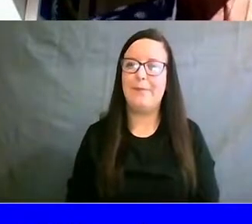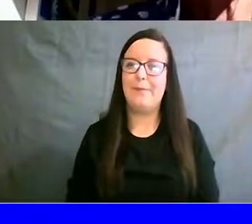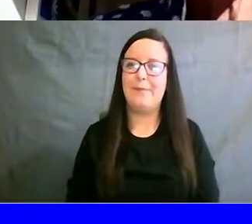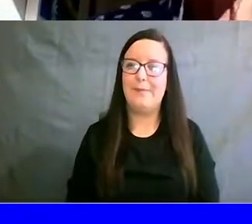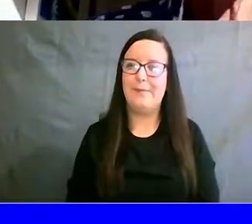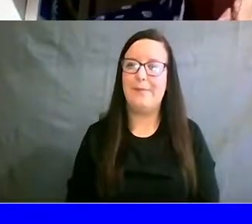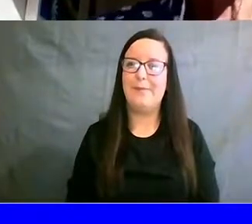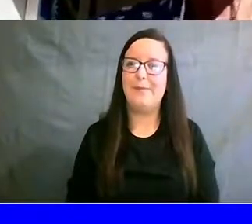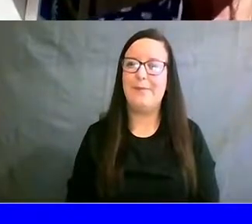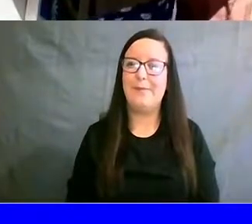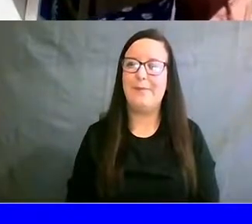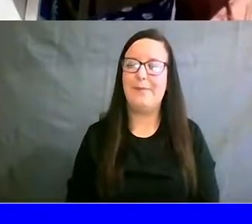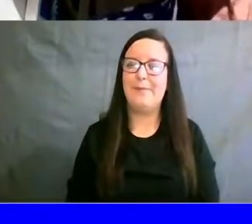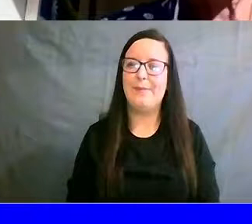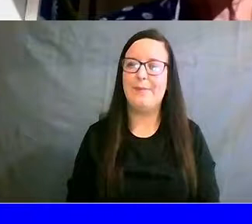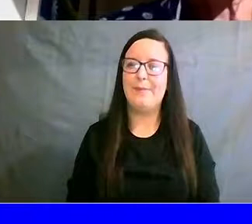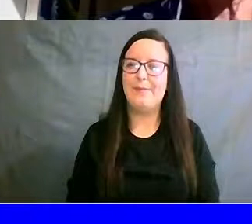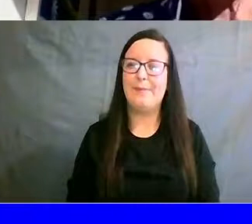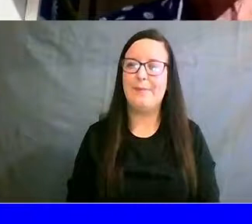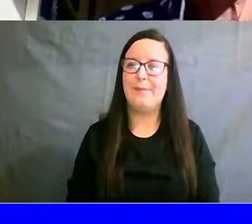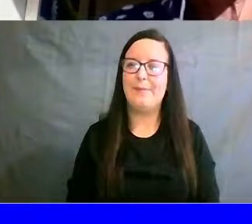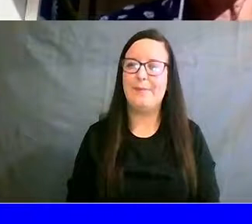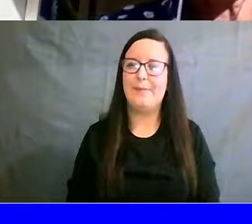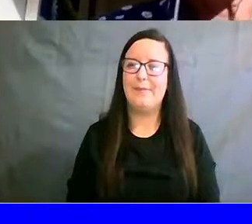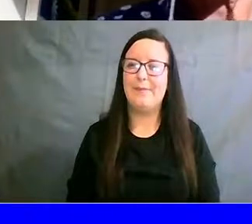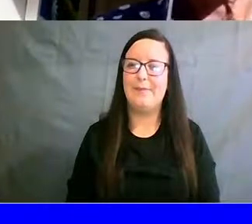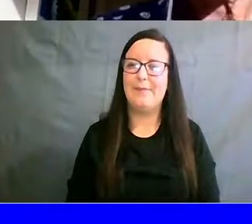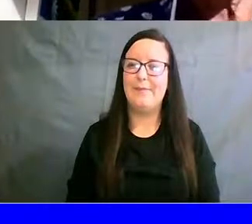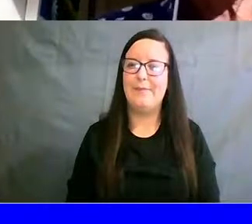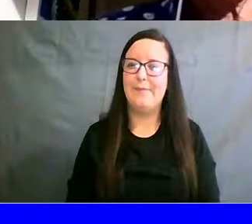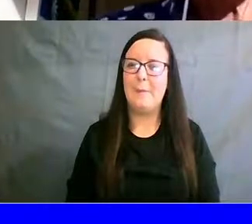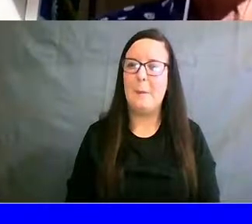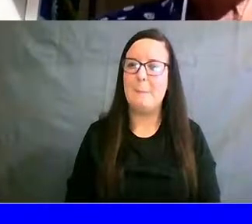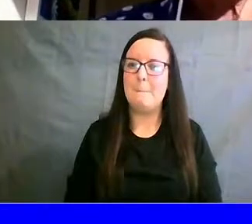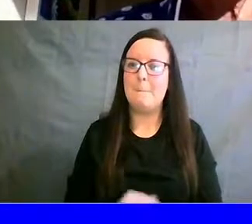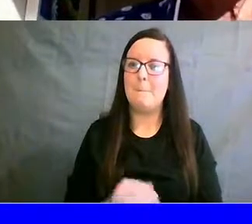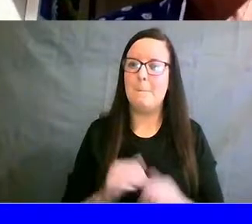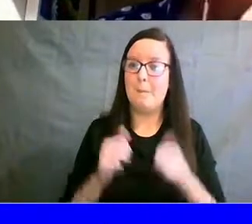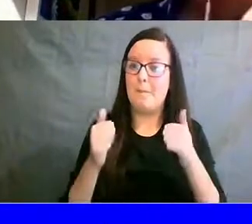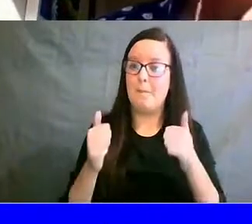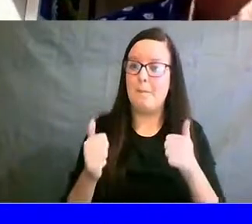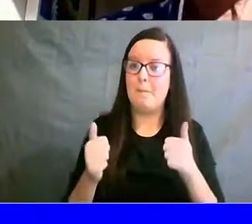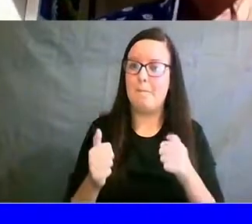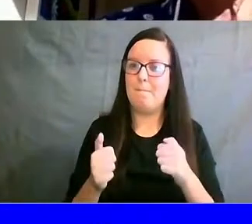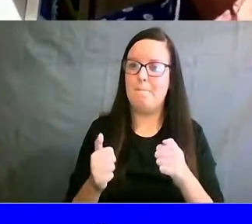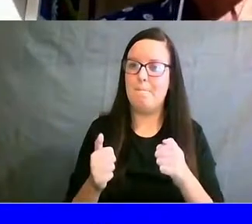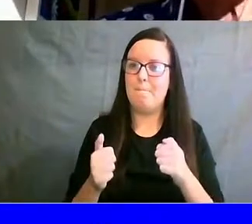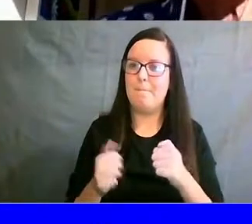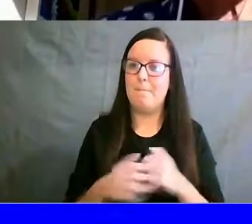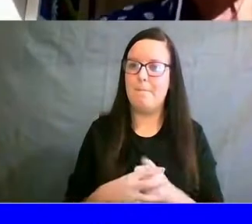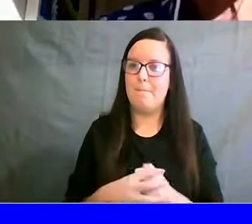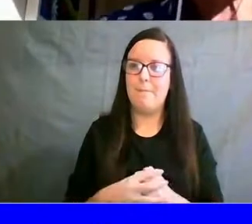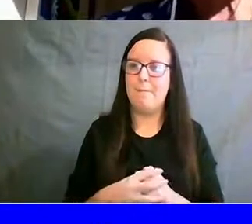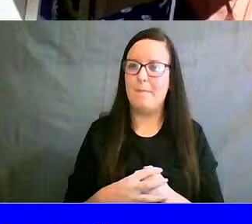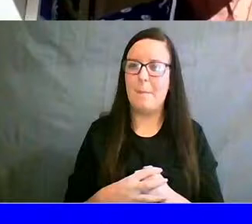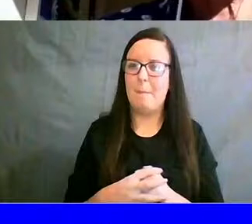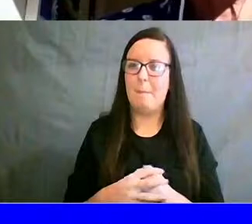Many thanks for that, Áine. That's a really useful and comprehensive look at